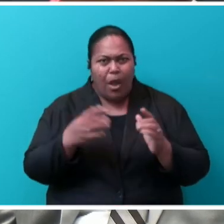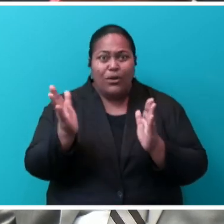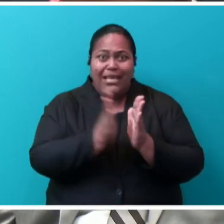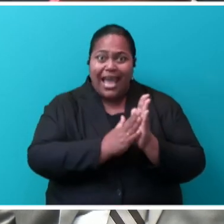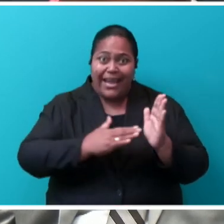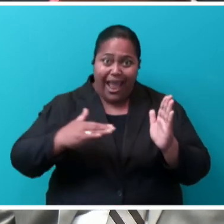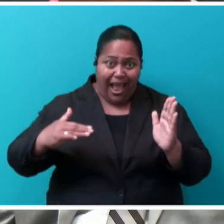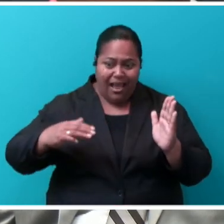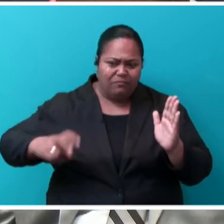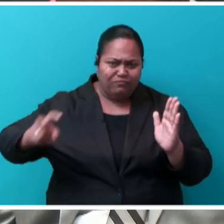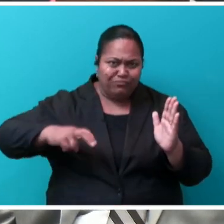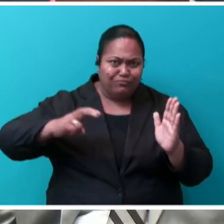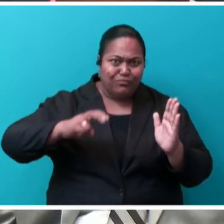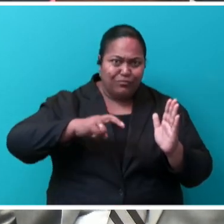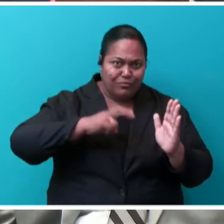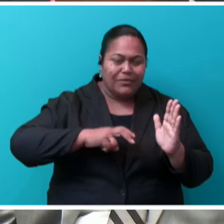given the